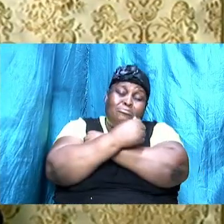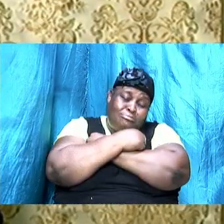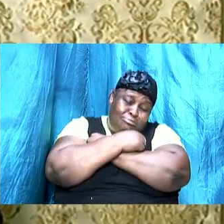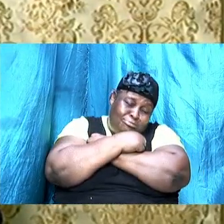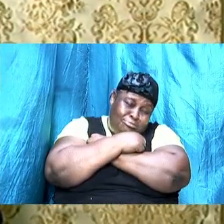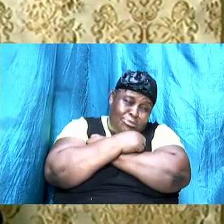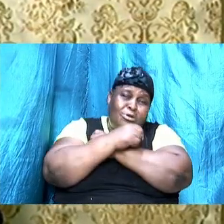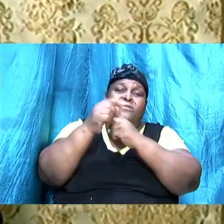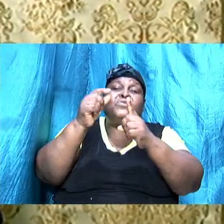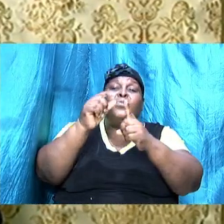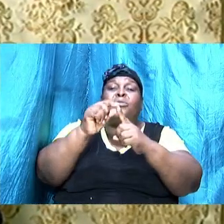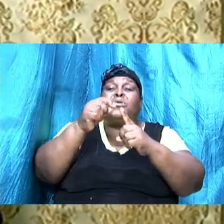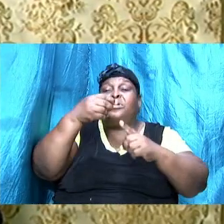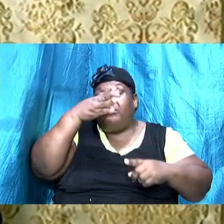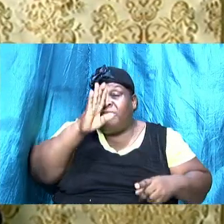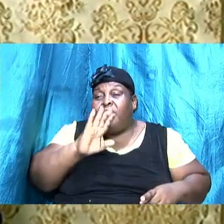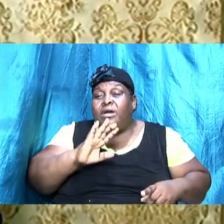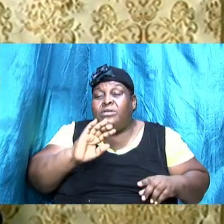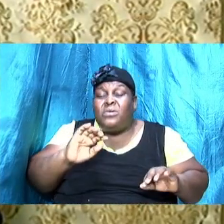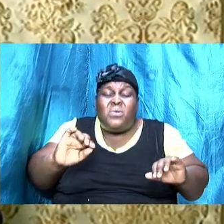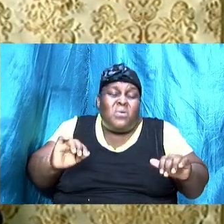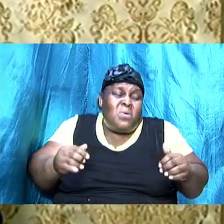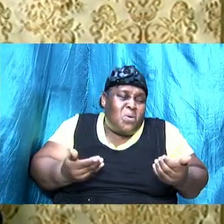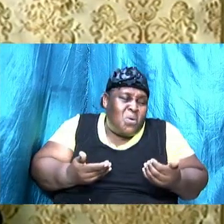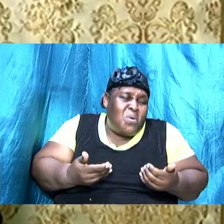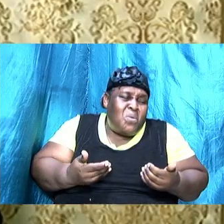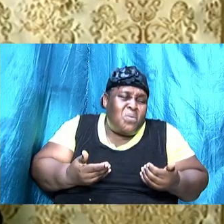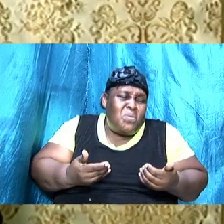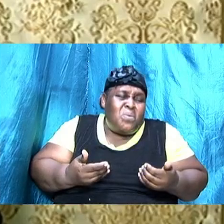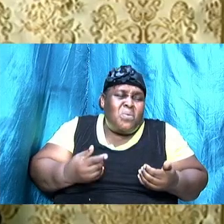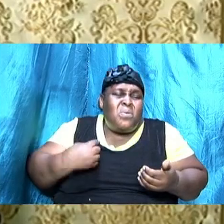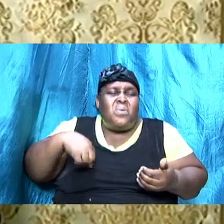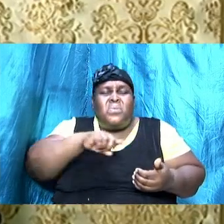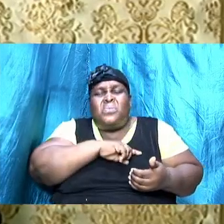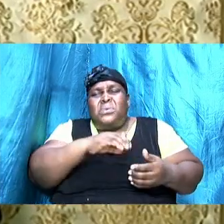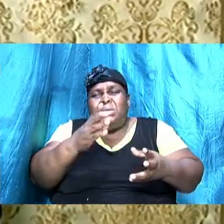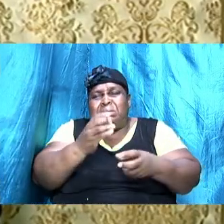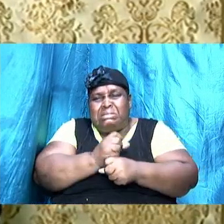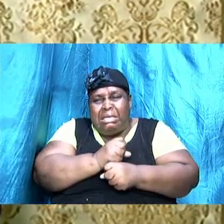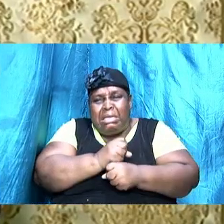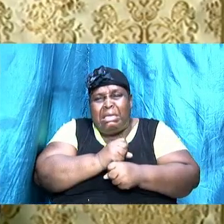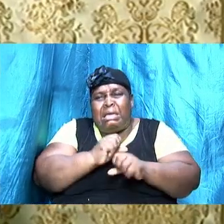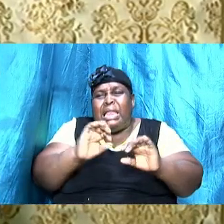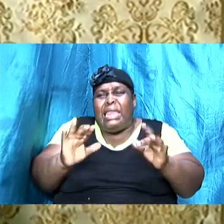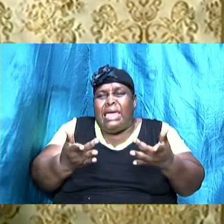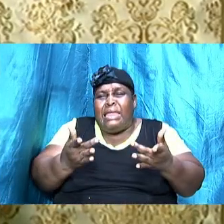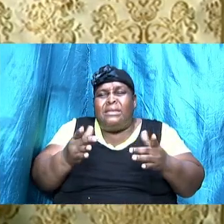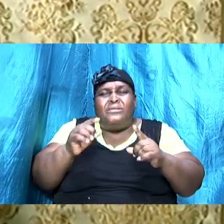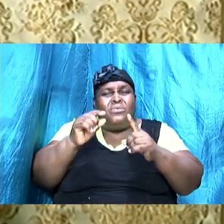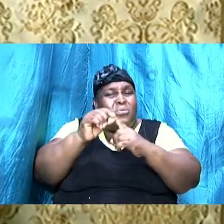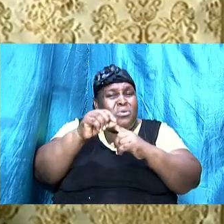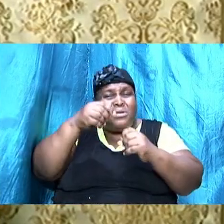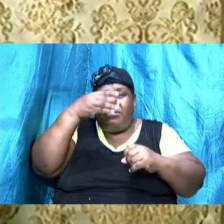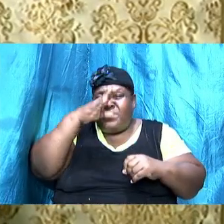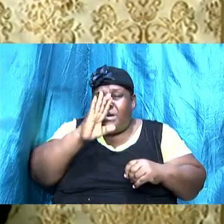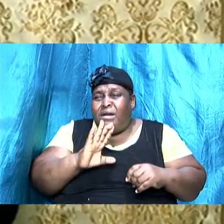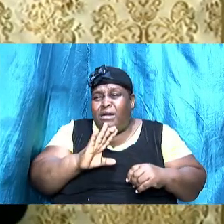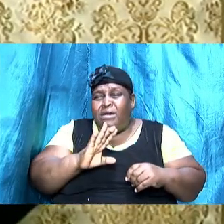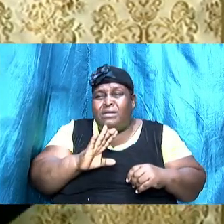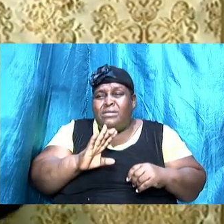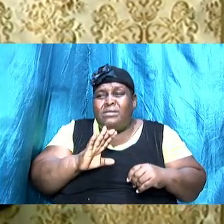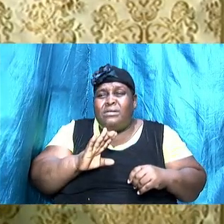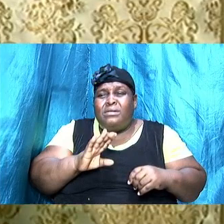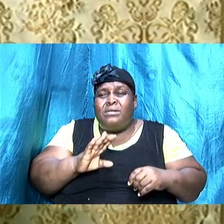the word. It is how we treat with the words of the living God that will determine